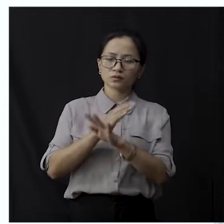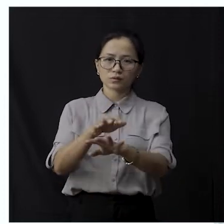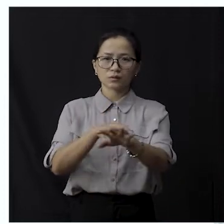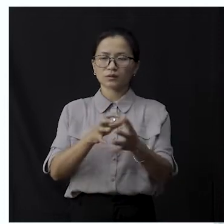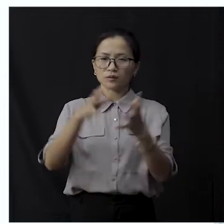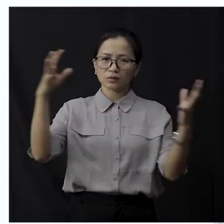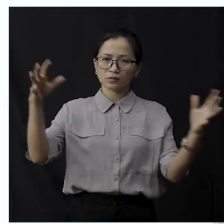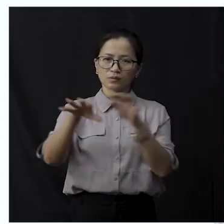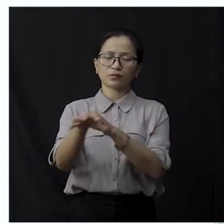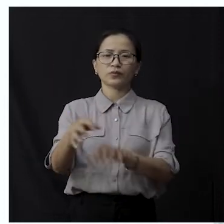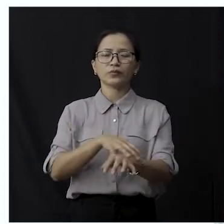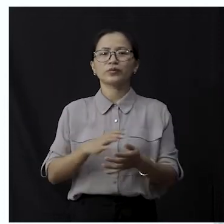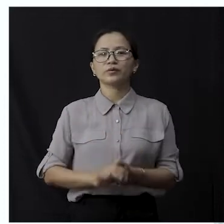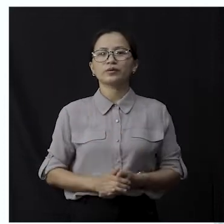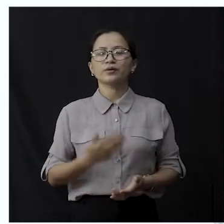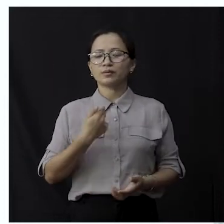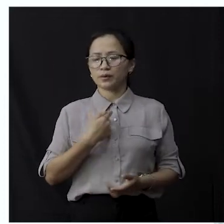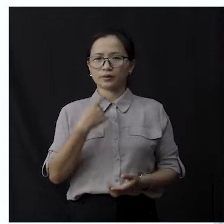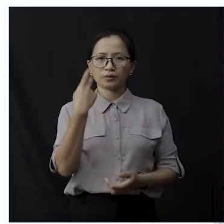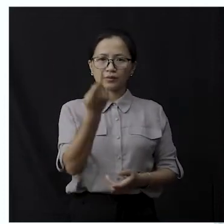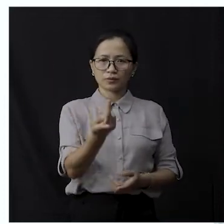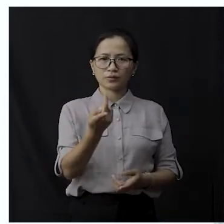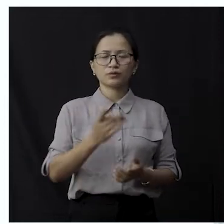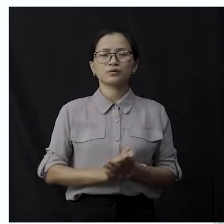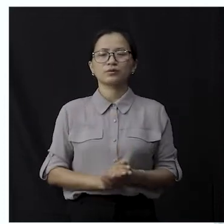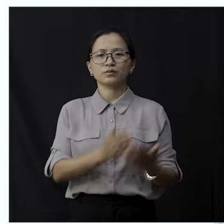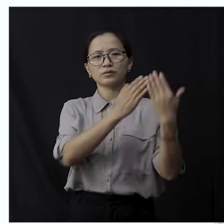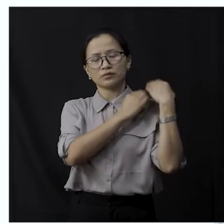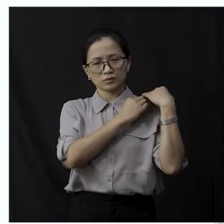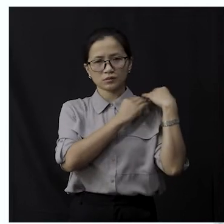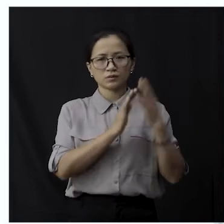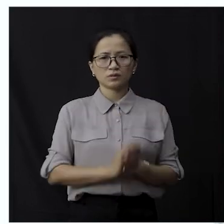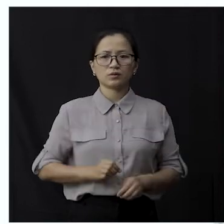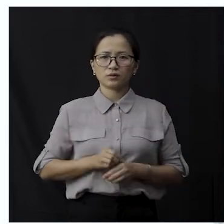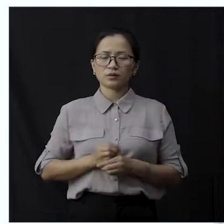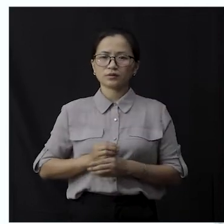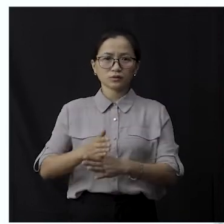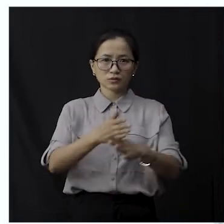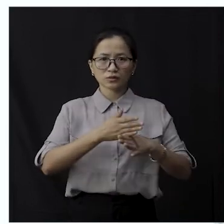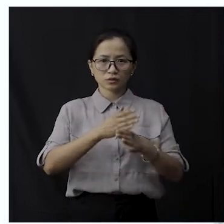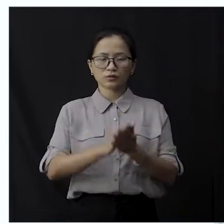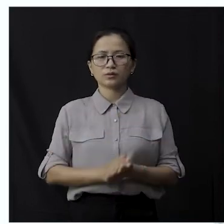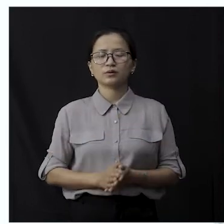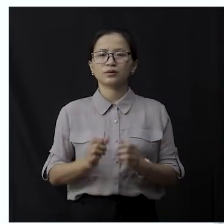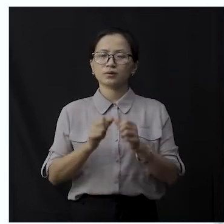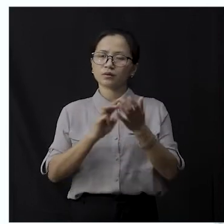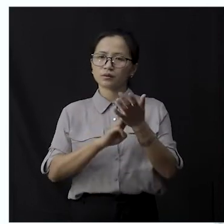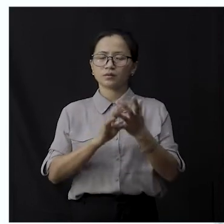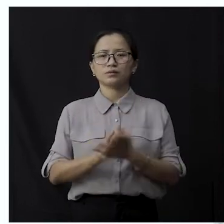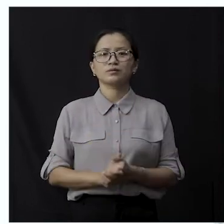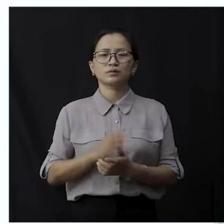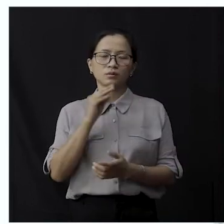animals is your and my responsibility. We should spread awareness. Now,